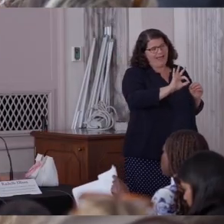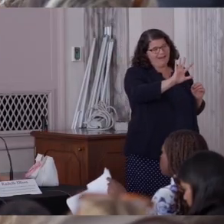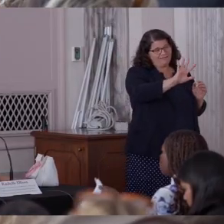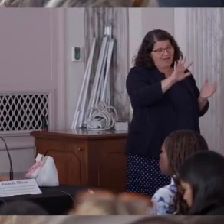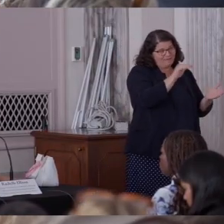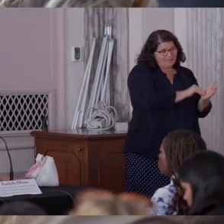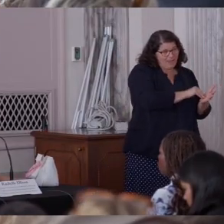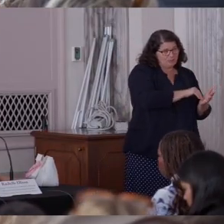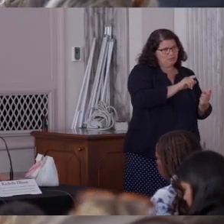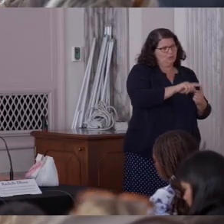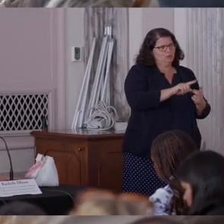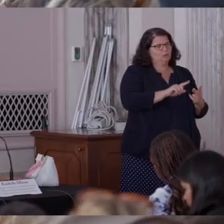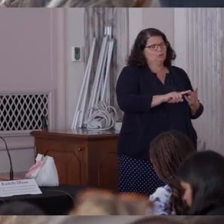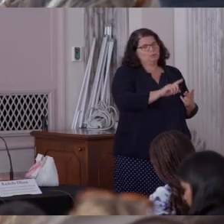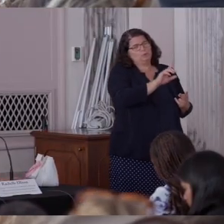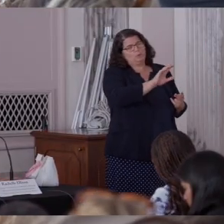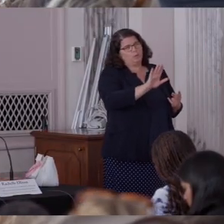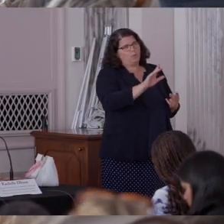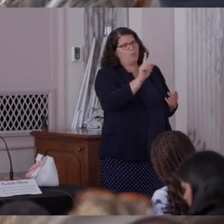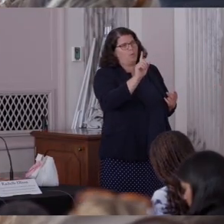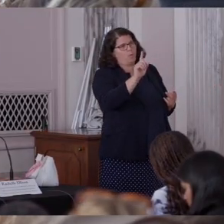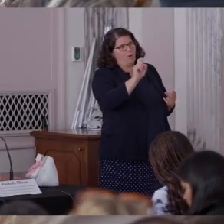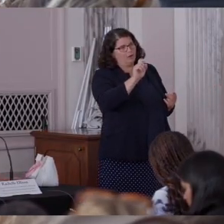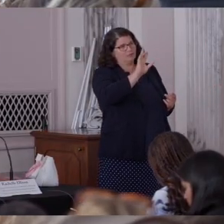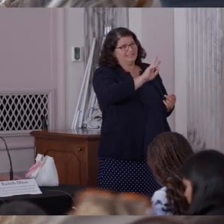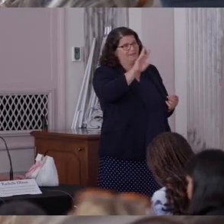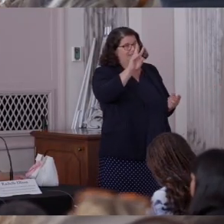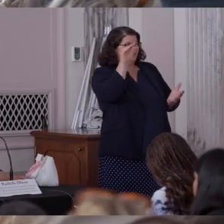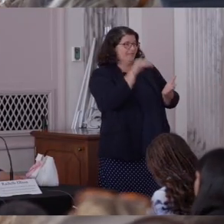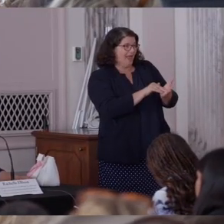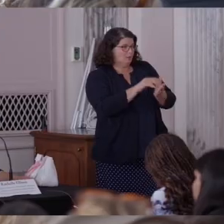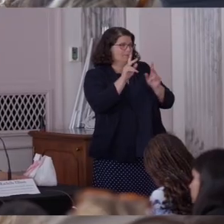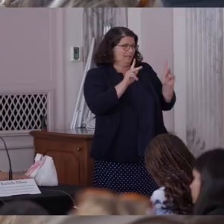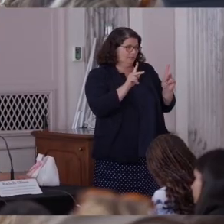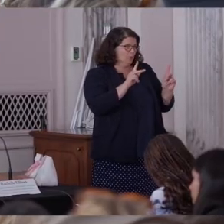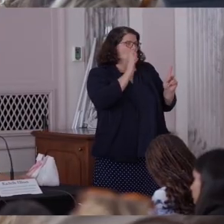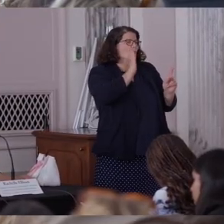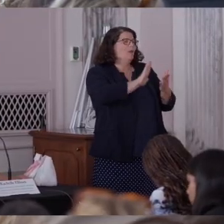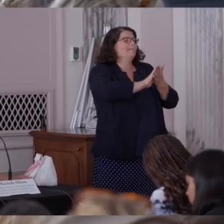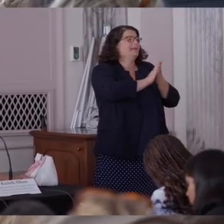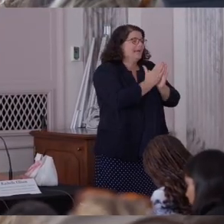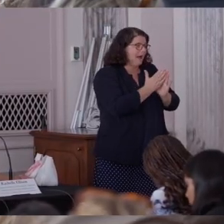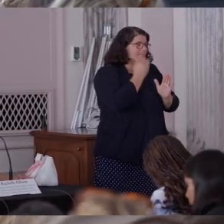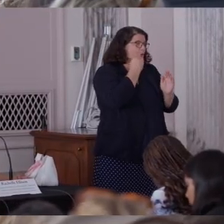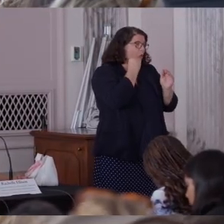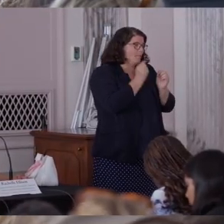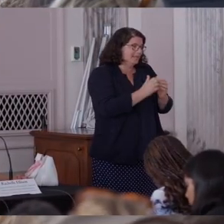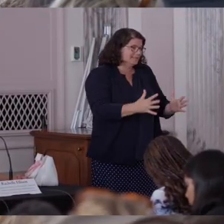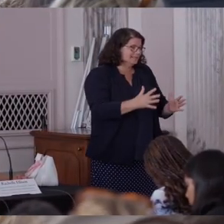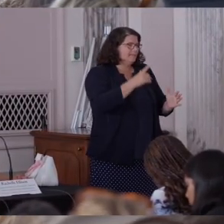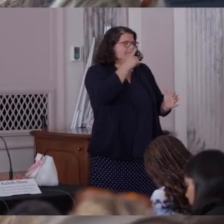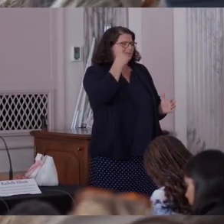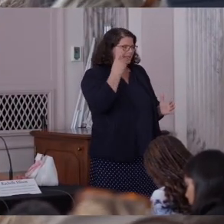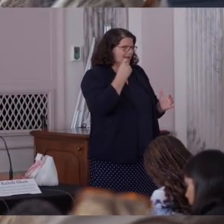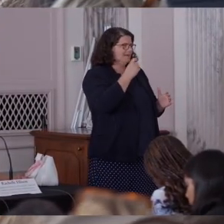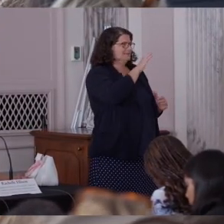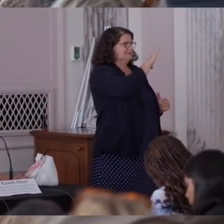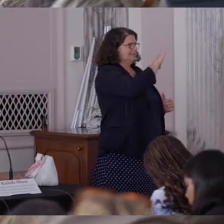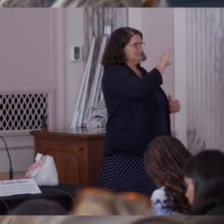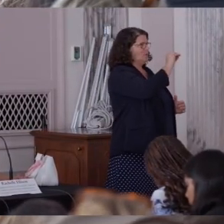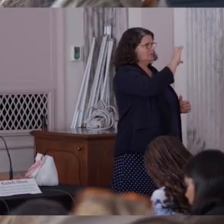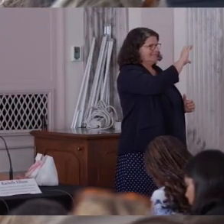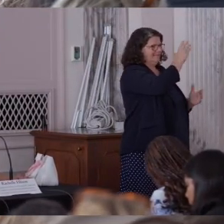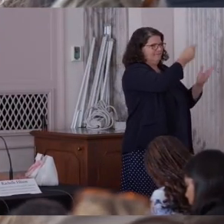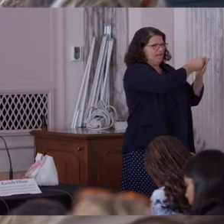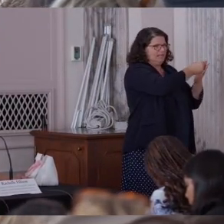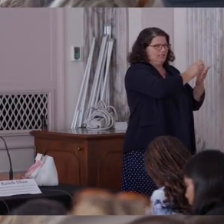to 177,000 people would become homeless simply because of the changes in how the COC funds are allocated. So